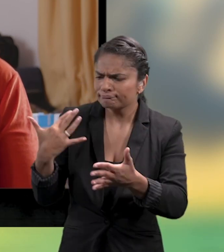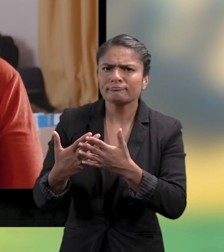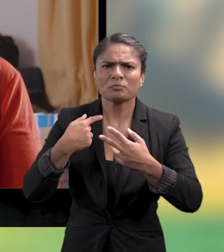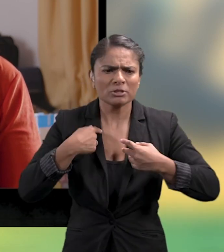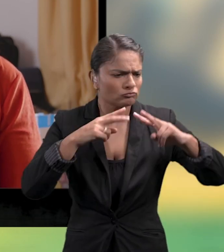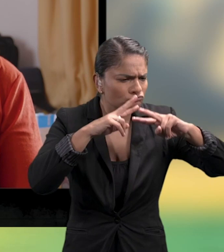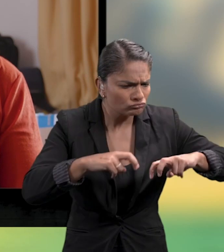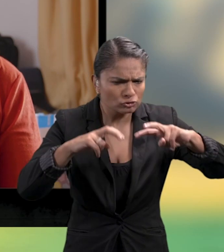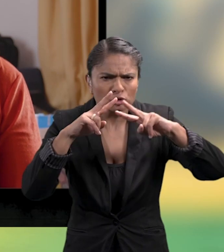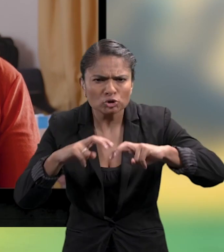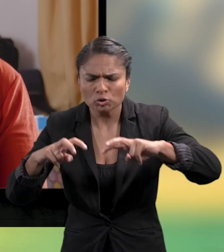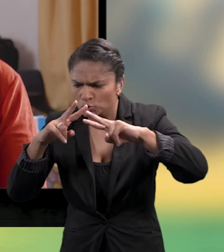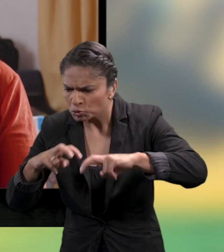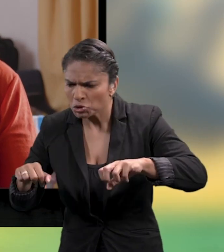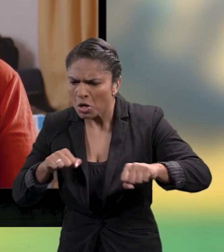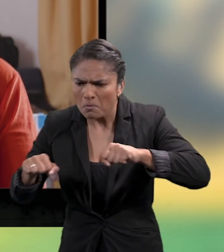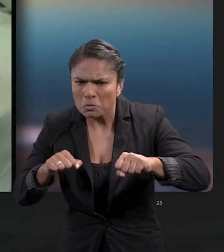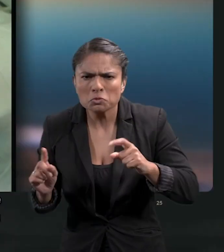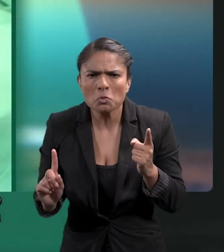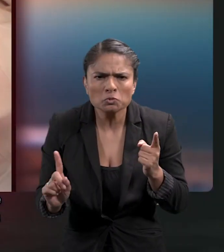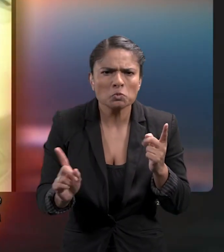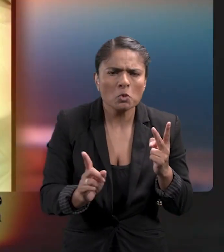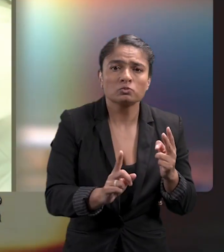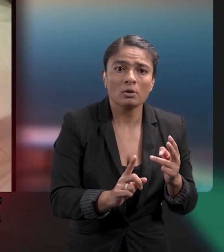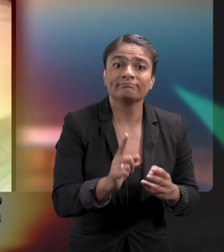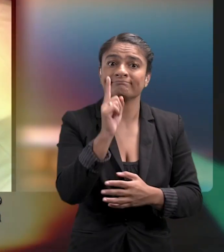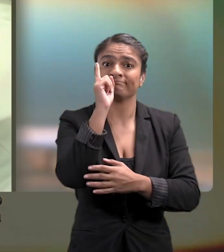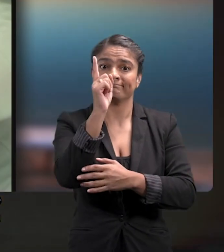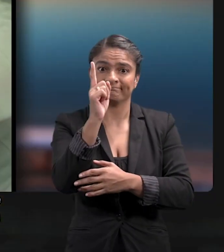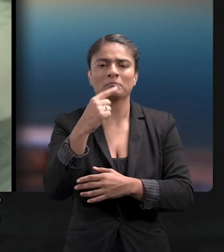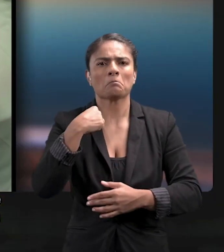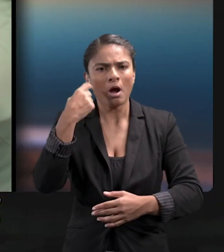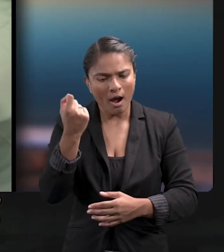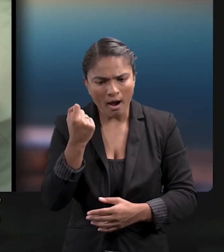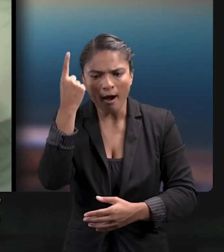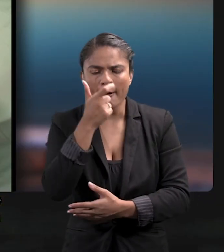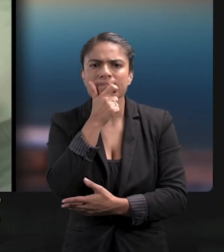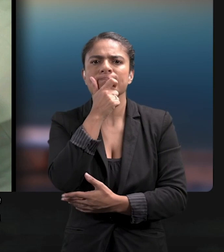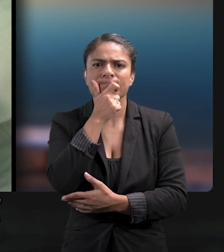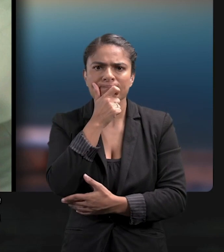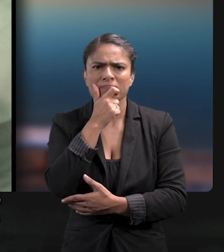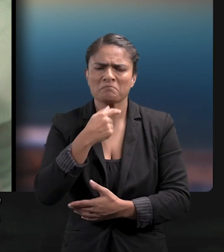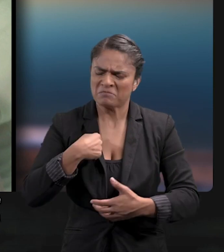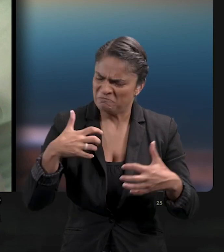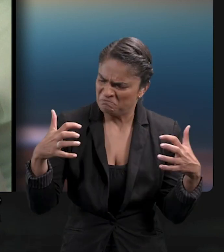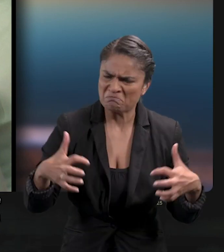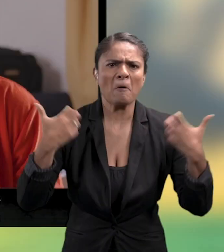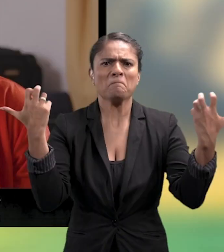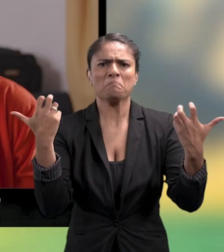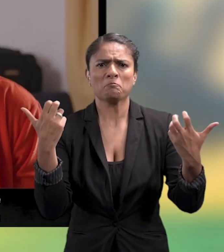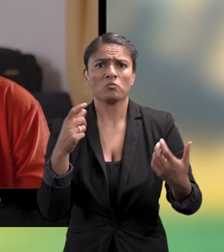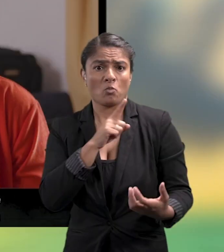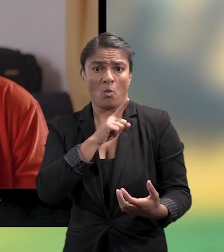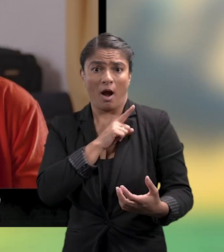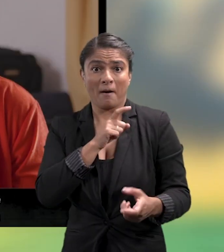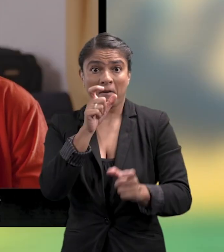research. Ke ne ke na le a good doctor, and then I understood. So it makes me angry because